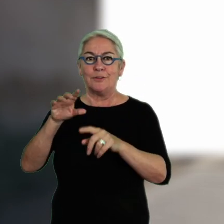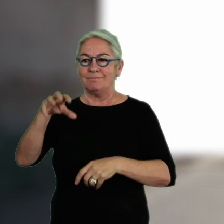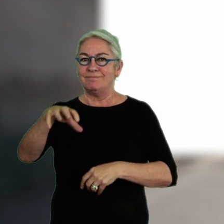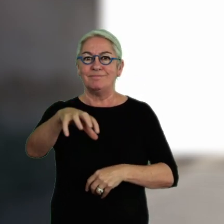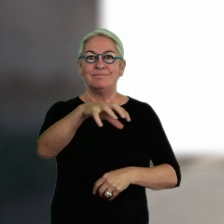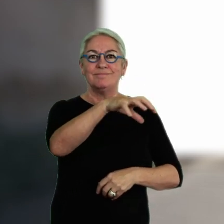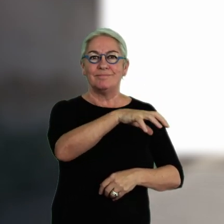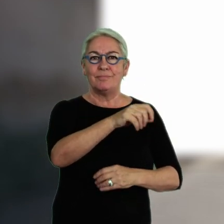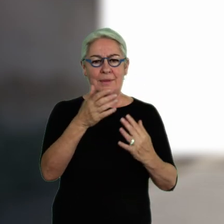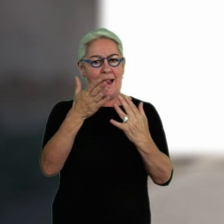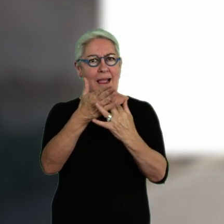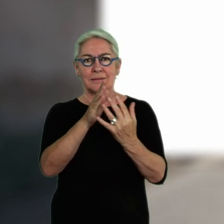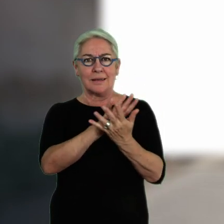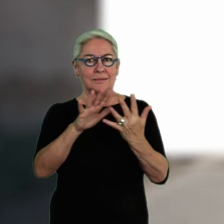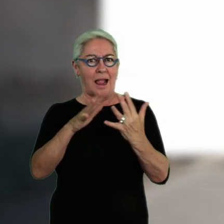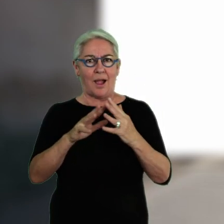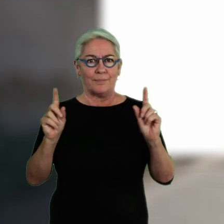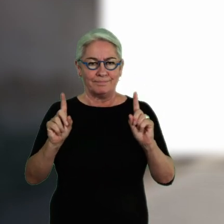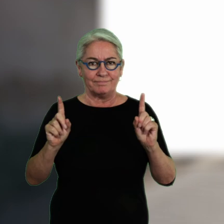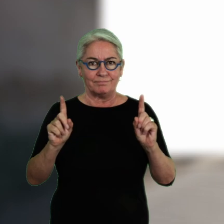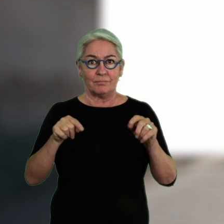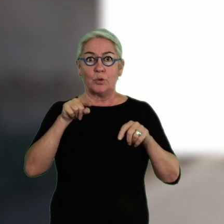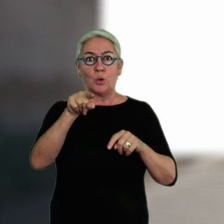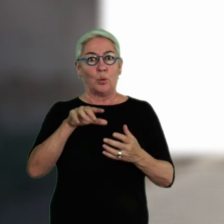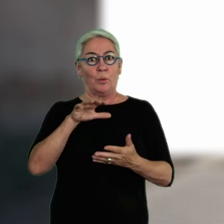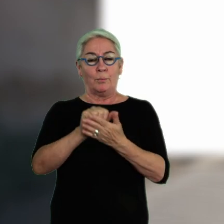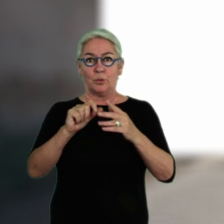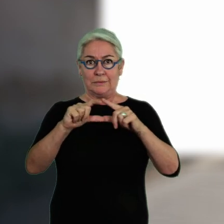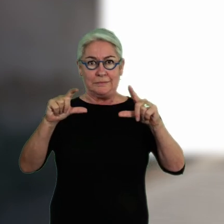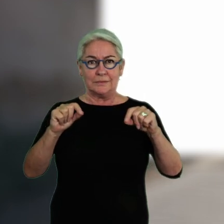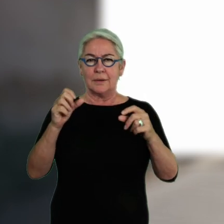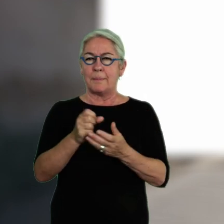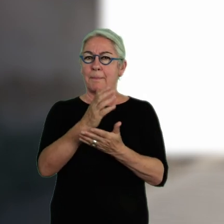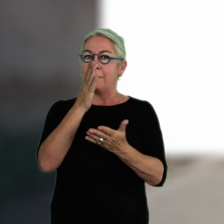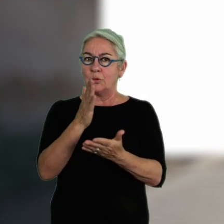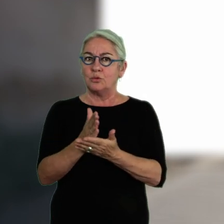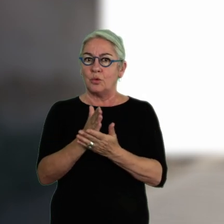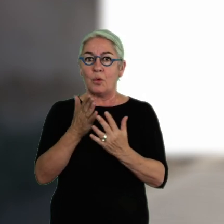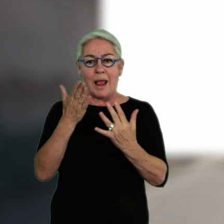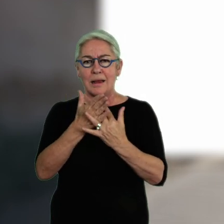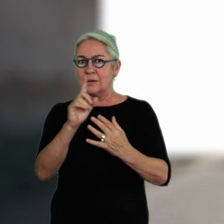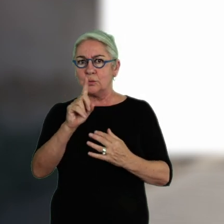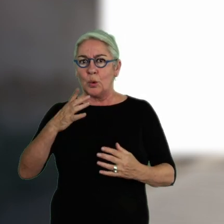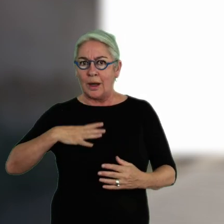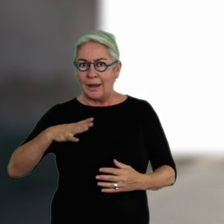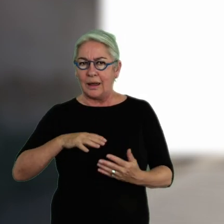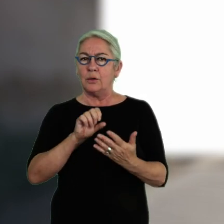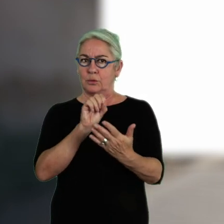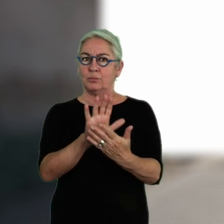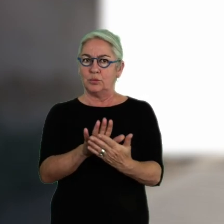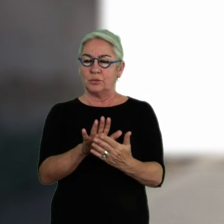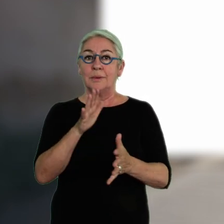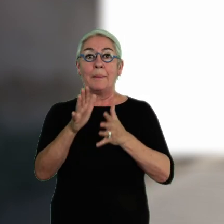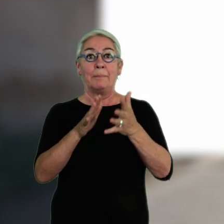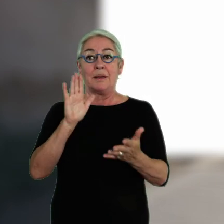performance spaces, accessible pathways, and facilities. When booking tickets for shows, please be sure to detail any access requirements